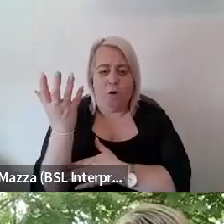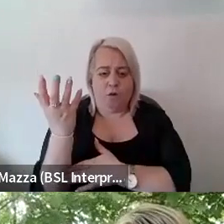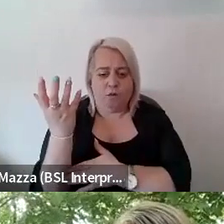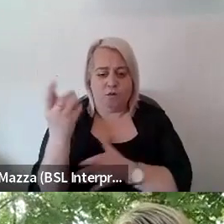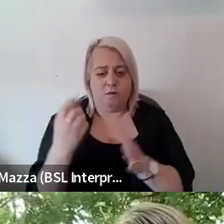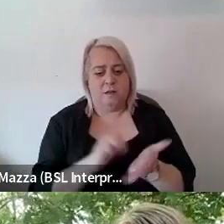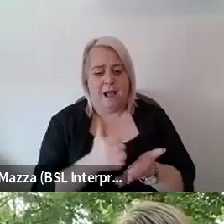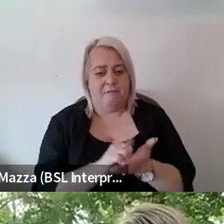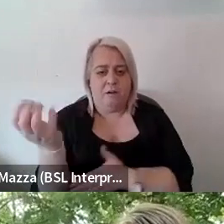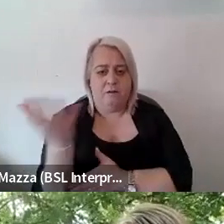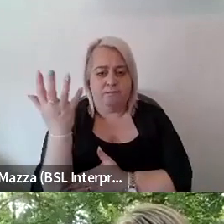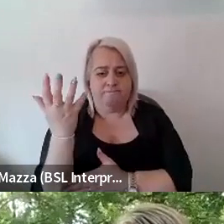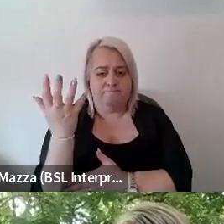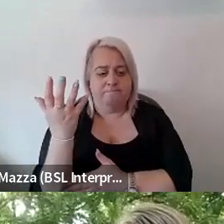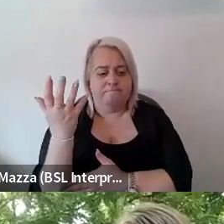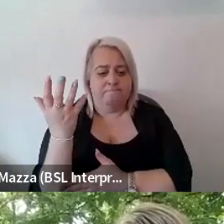really. So as long as